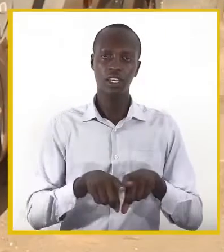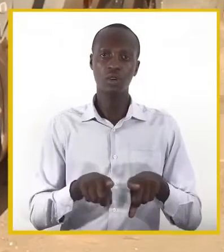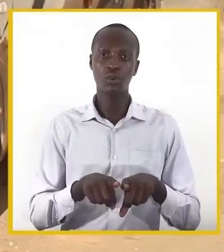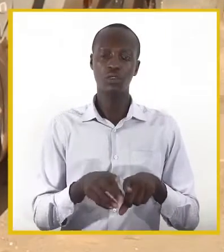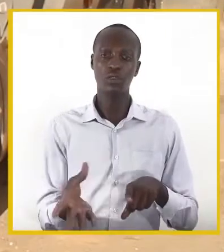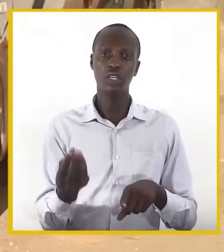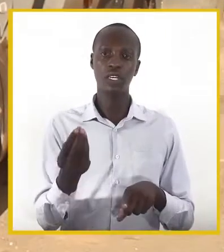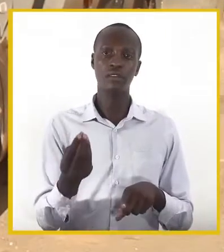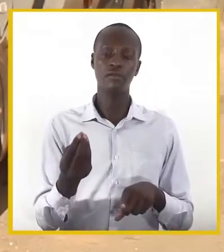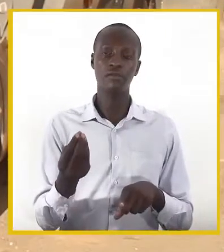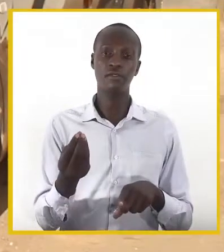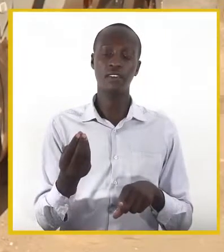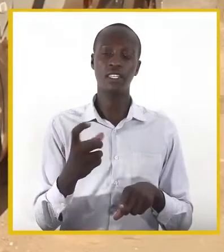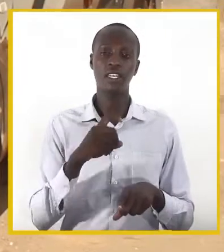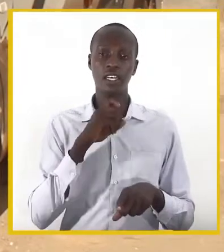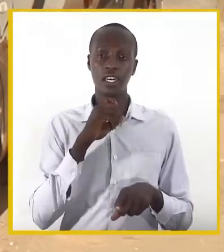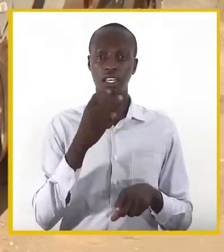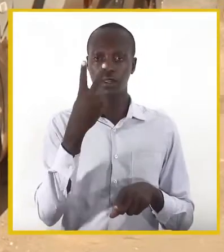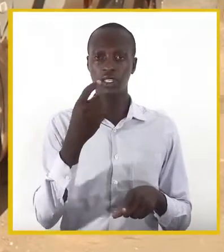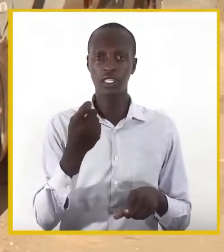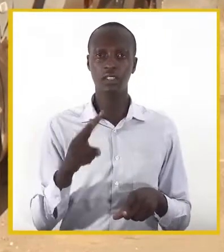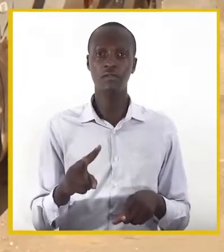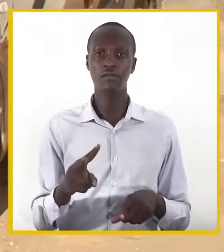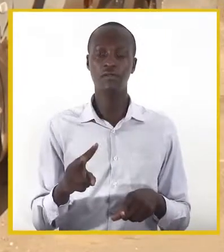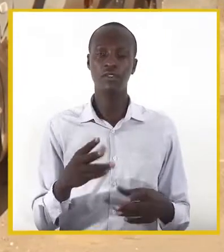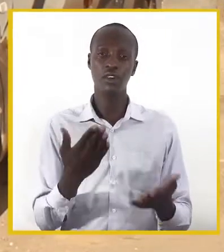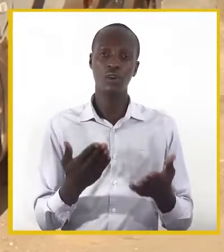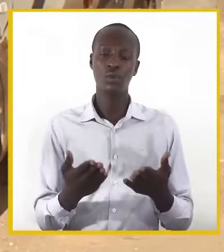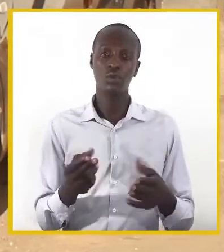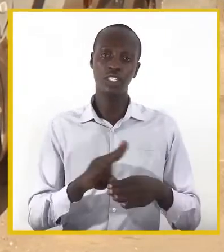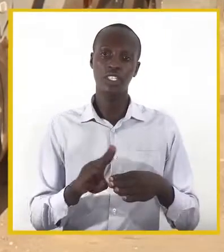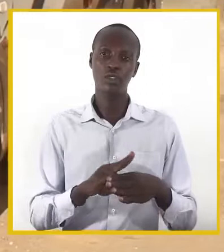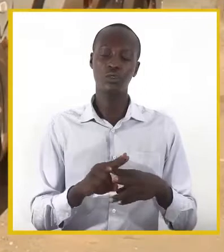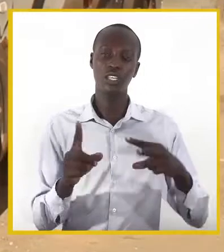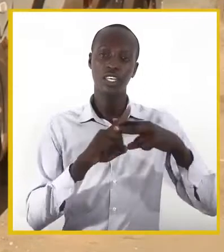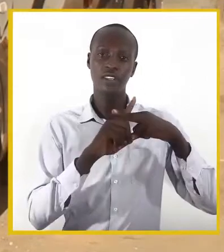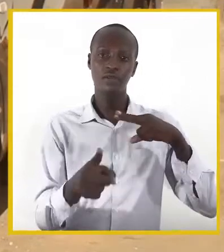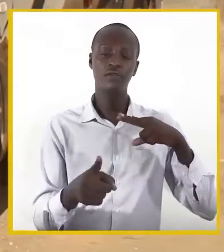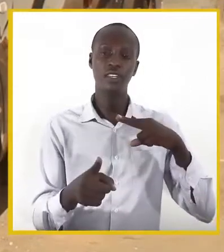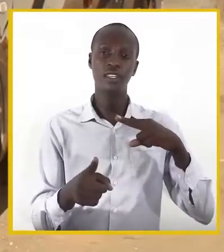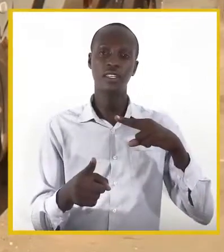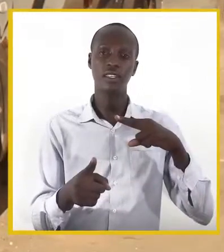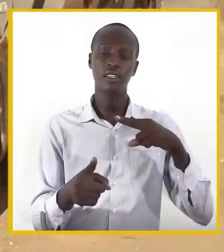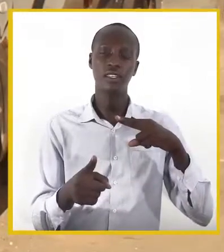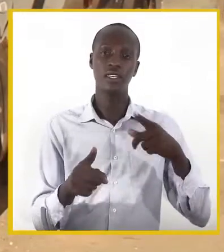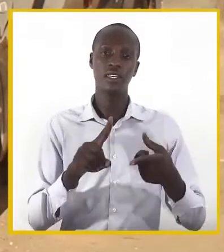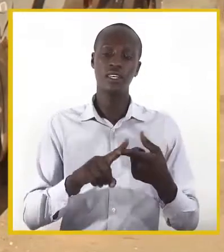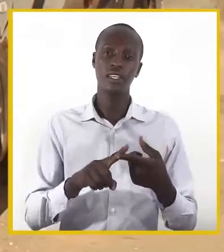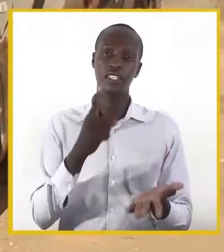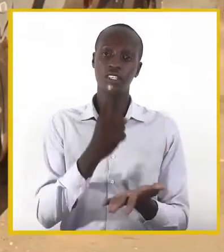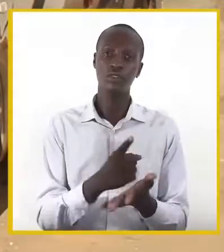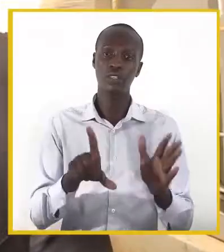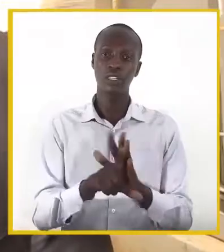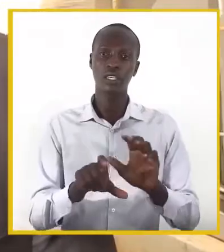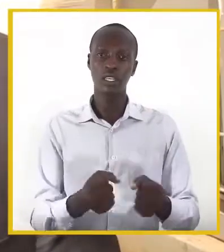also recovered this Toyota Wish, which was being used as a getaway motor vehicle in the commission of these